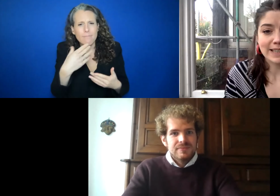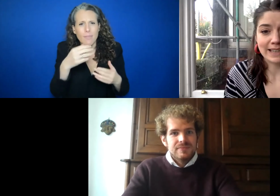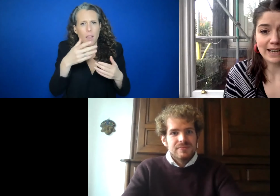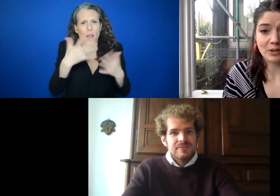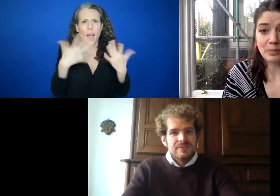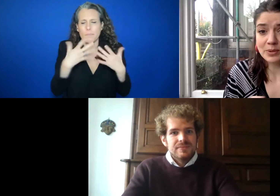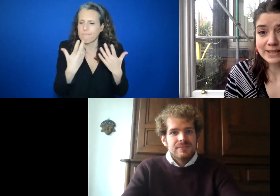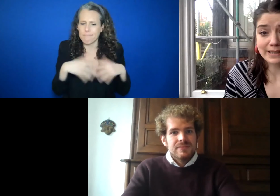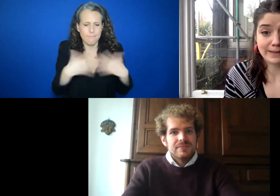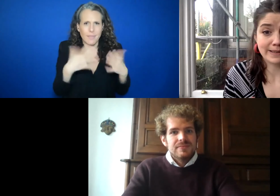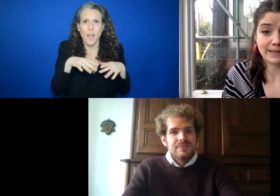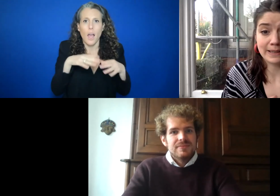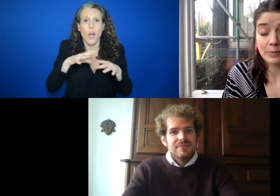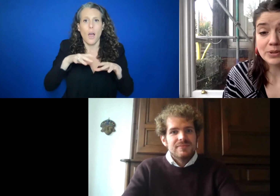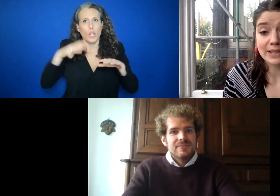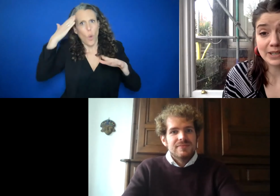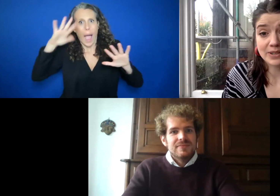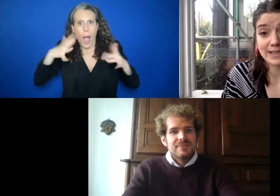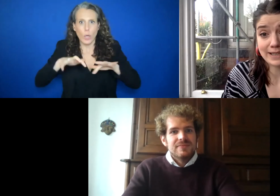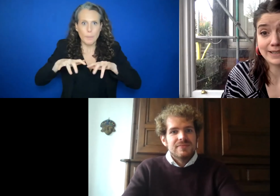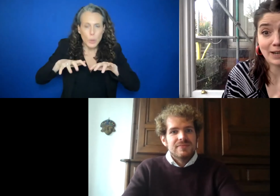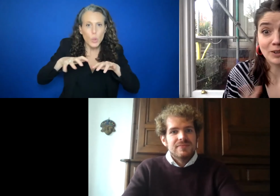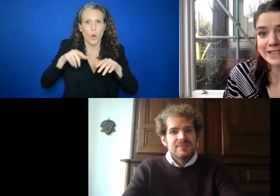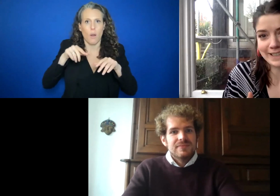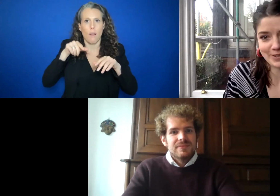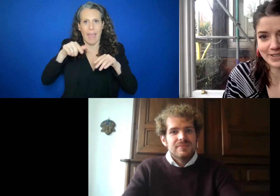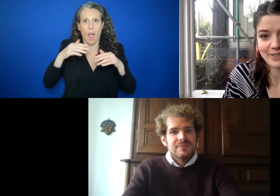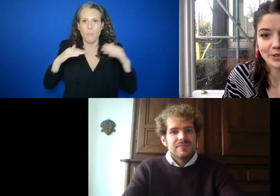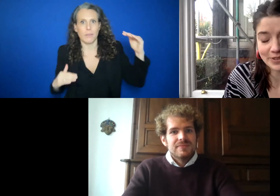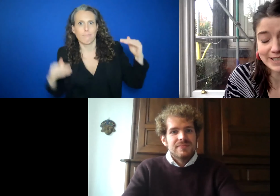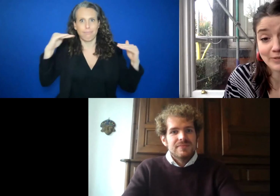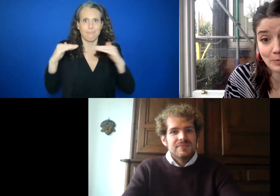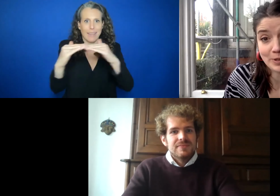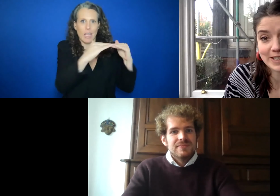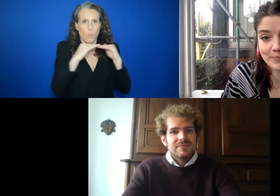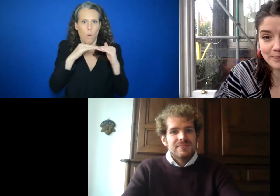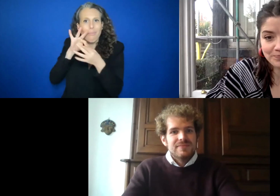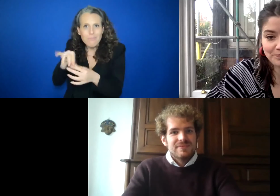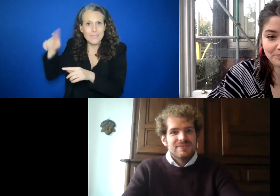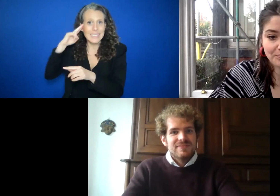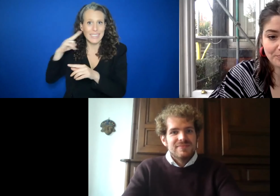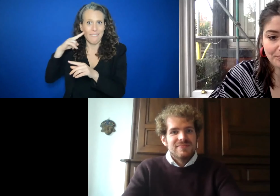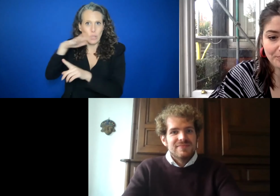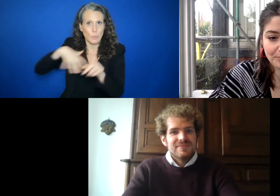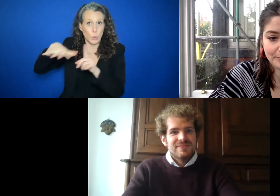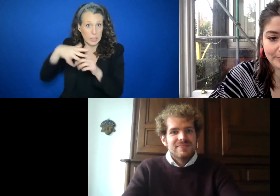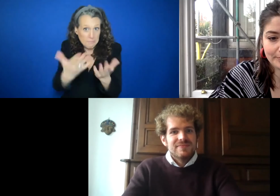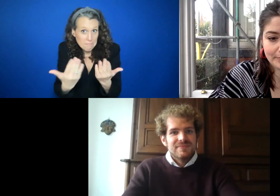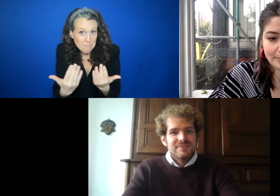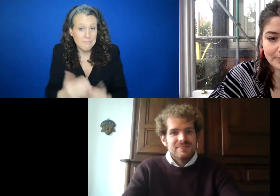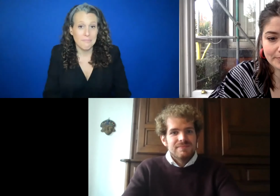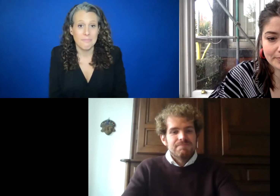equity in kind of computer skills and computer literacy and technology literacy for the deaf community?